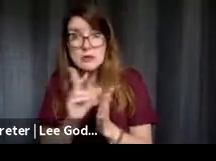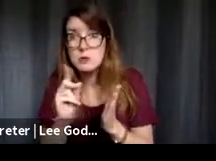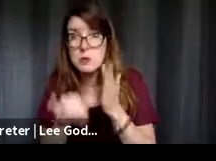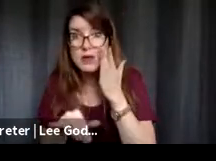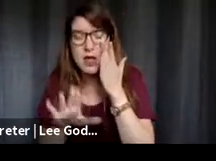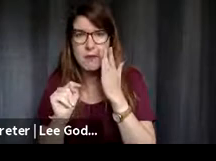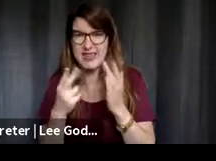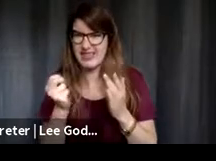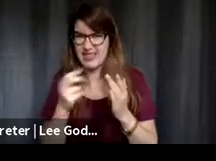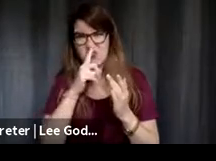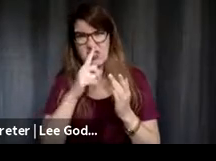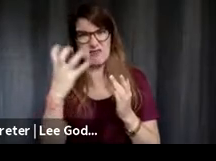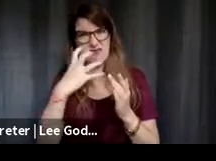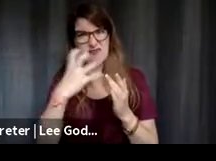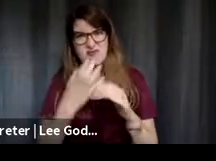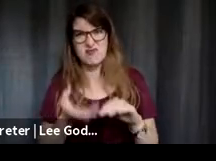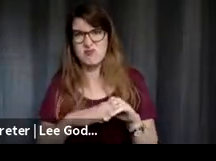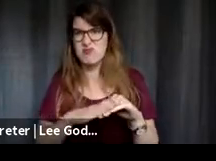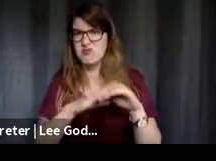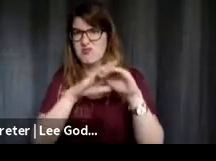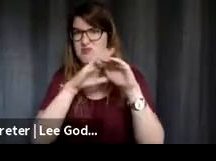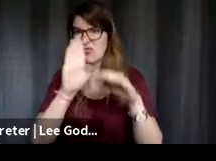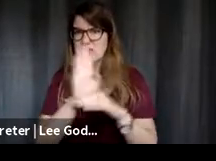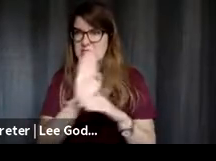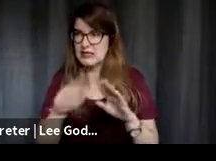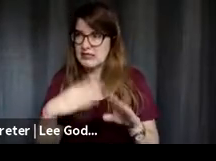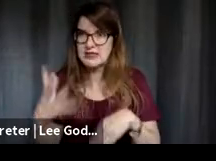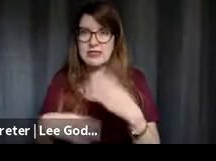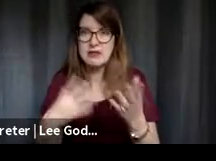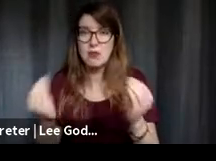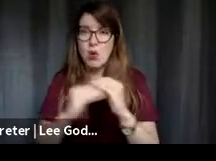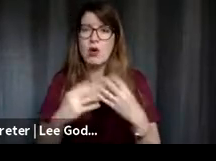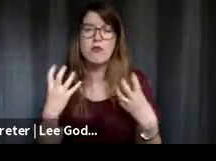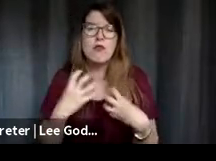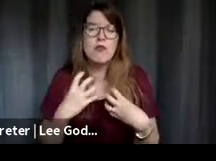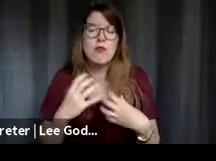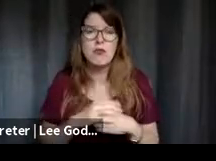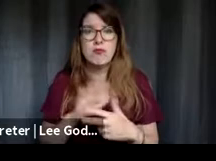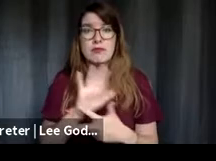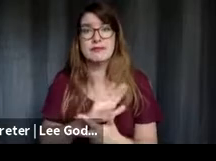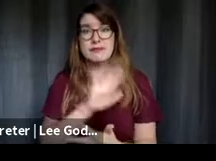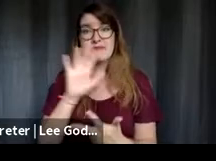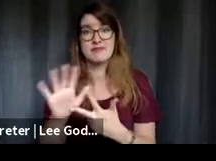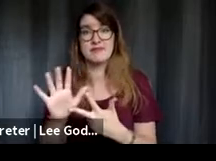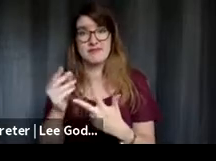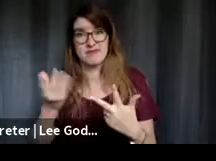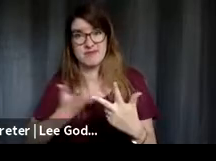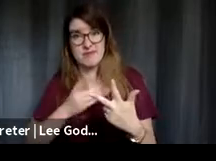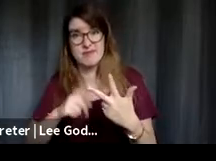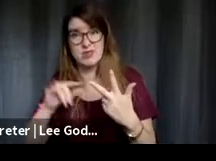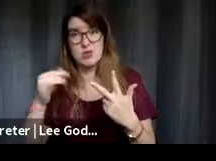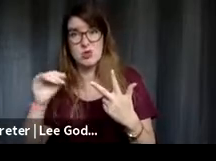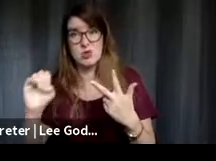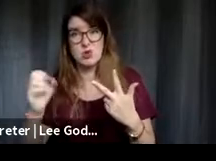has multiplied the business, and he's giving my wife even more. That's awesome. And then she said, Joe